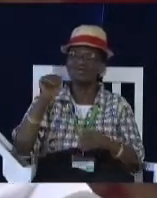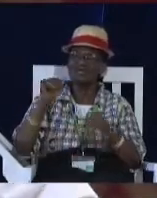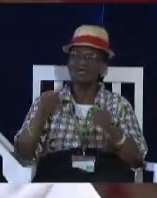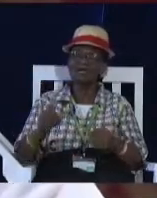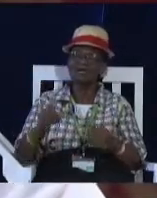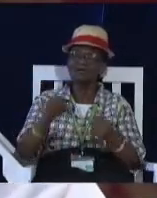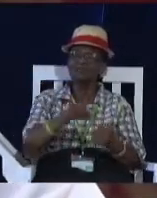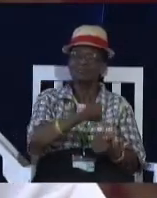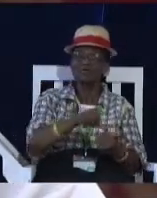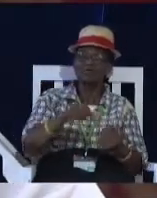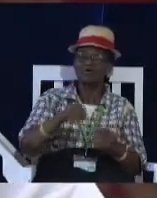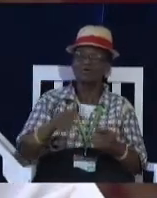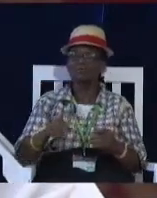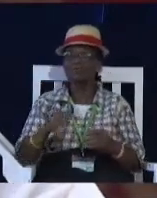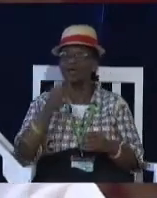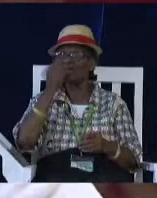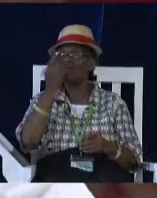head.